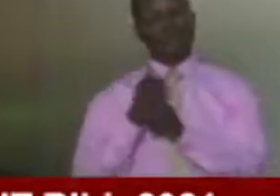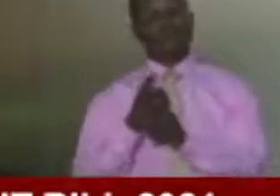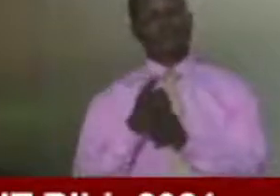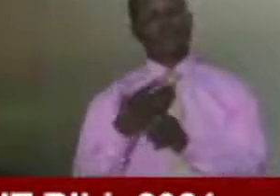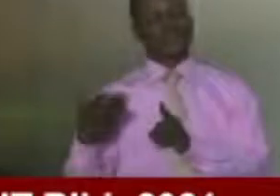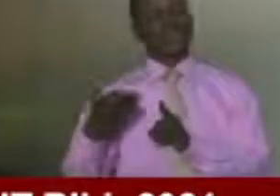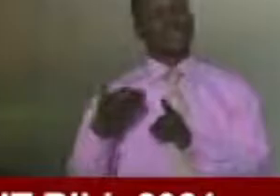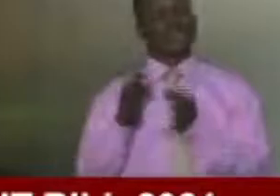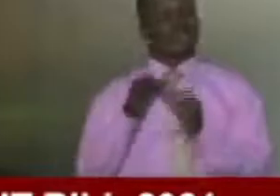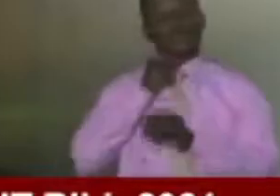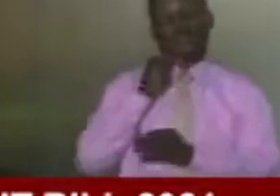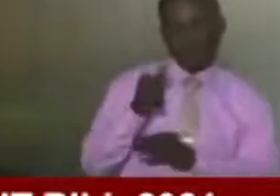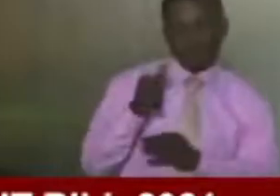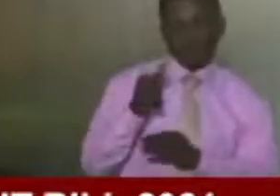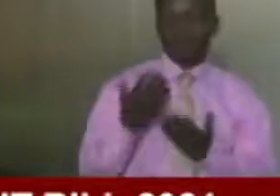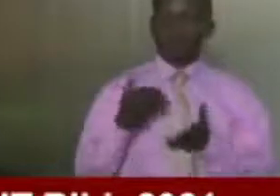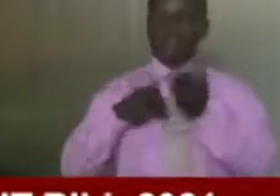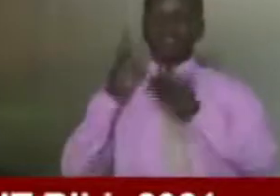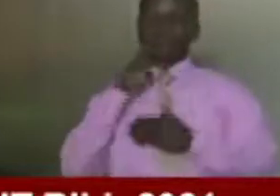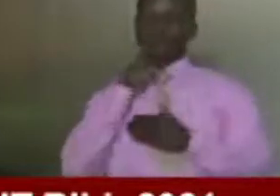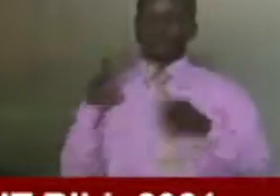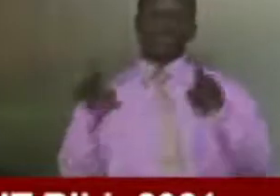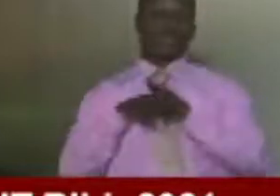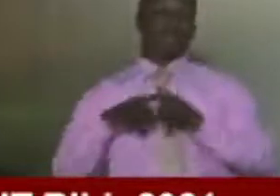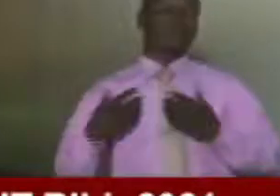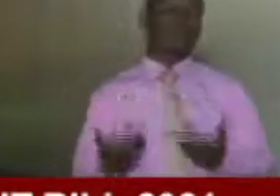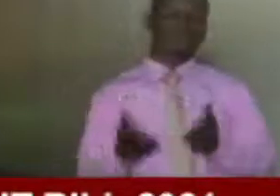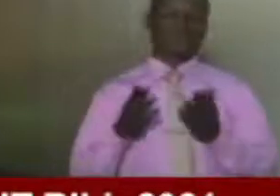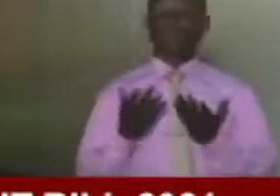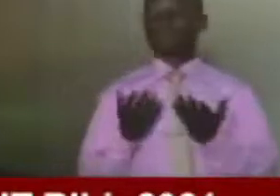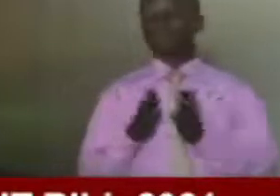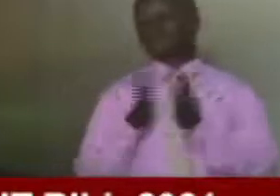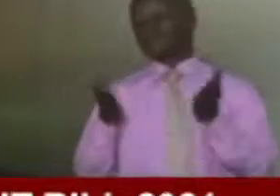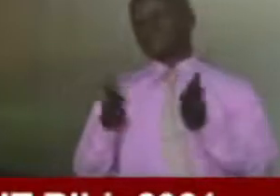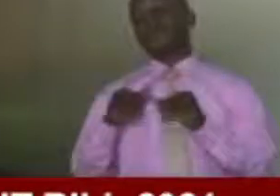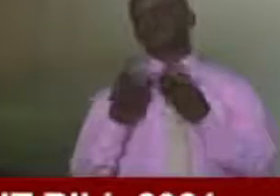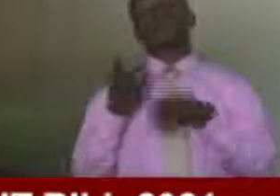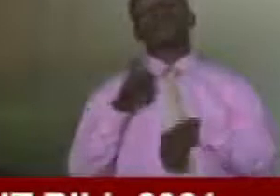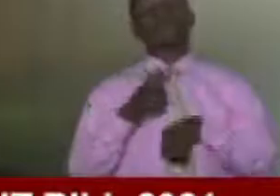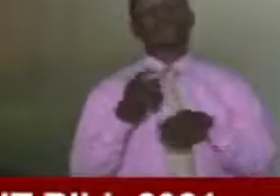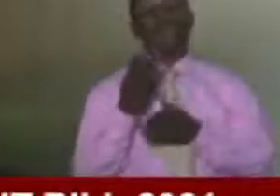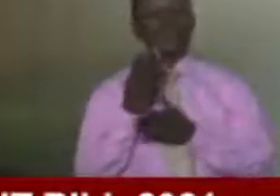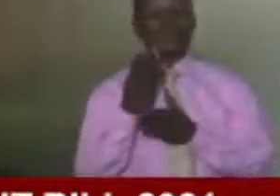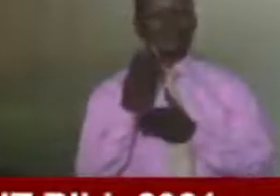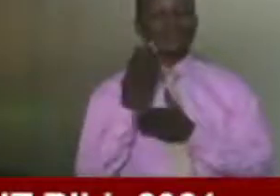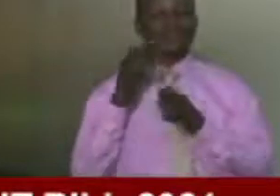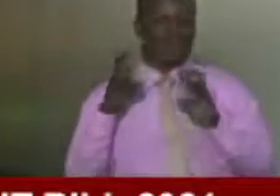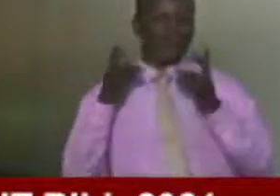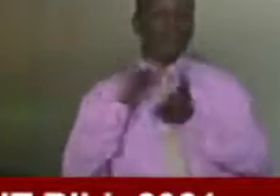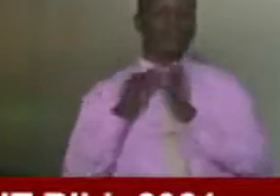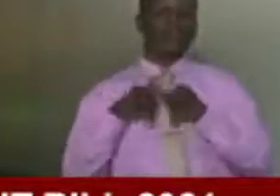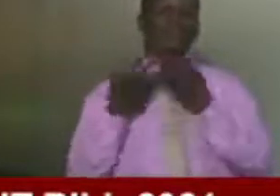Otherwise, you know, it will just be like that, you know, old songs that says, how many times shall the head turn for the eyes to